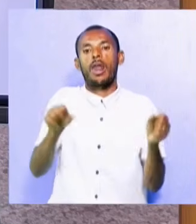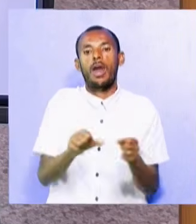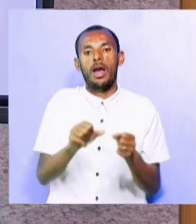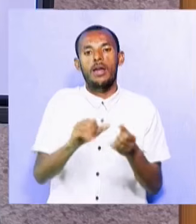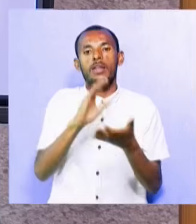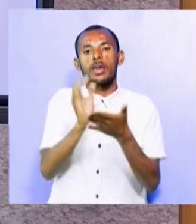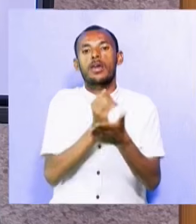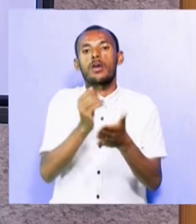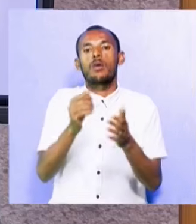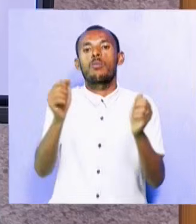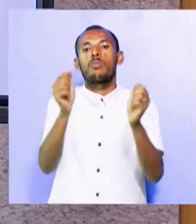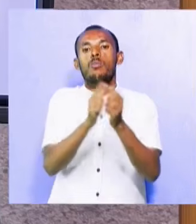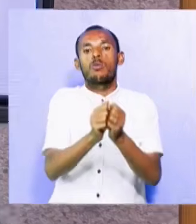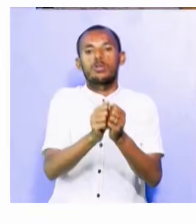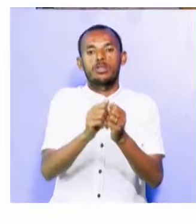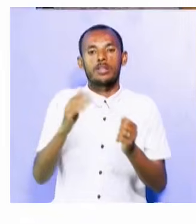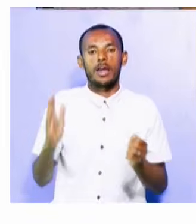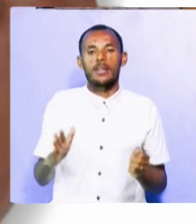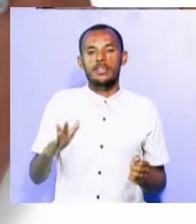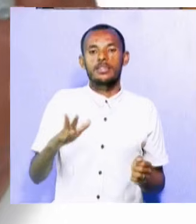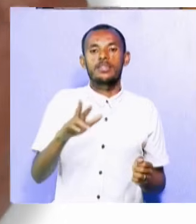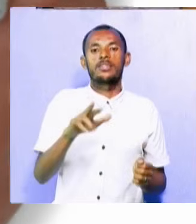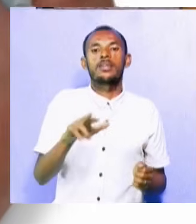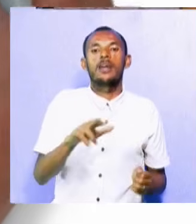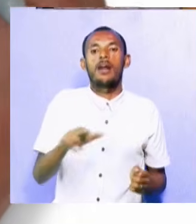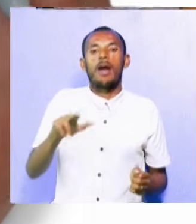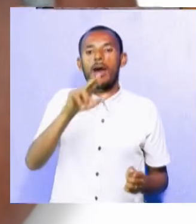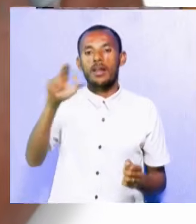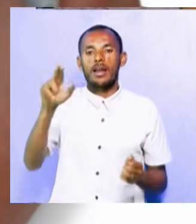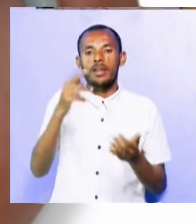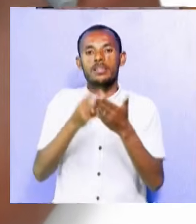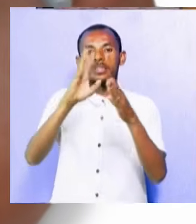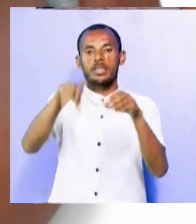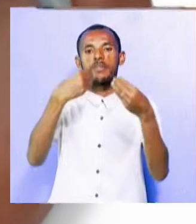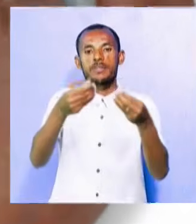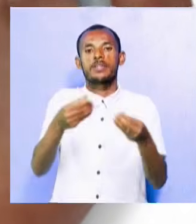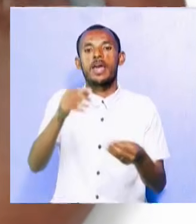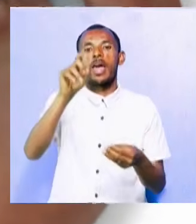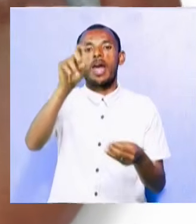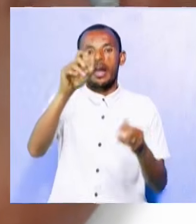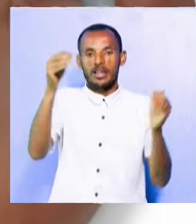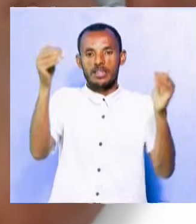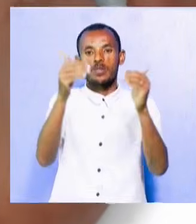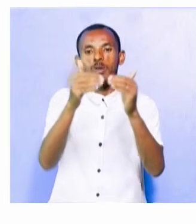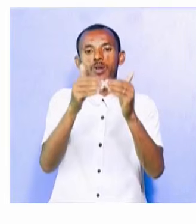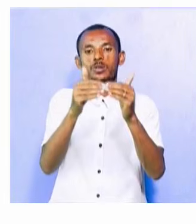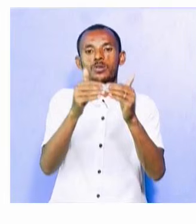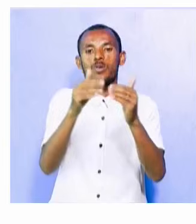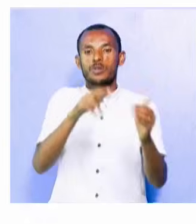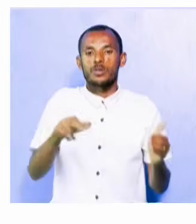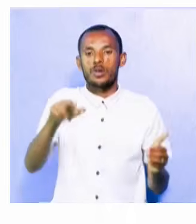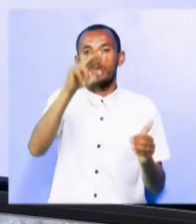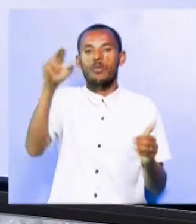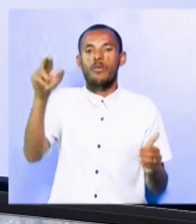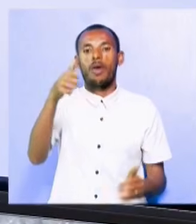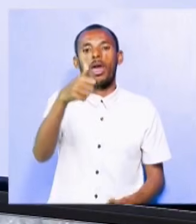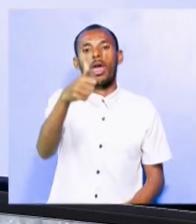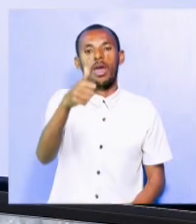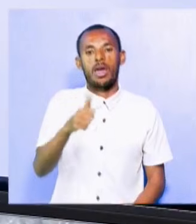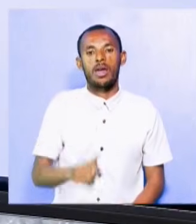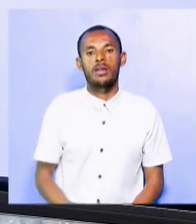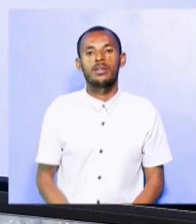both sides by radical, this gives us x is equal to square root of a.